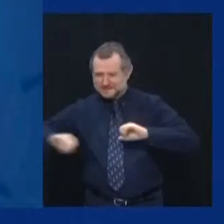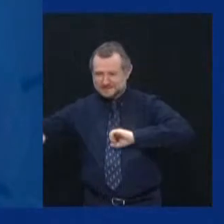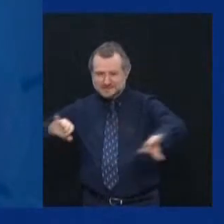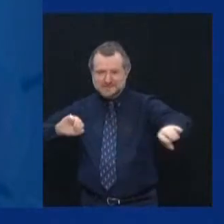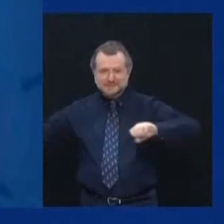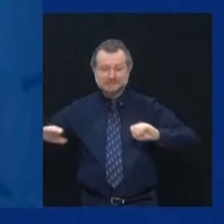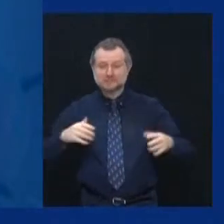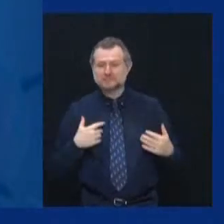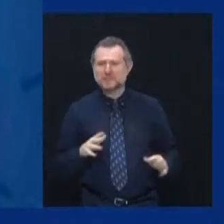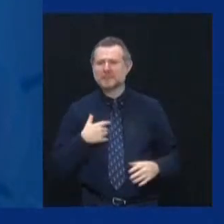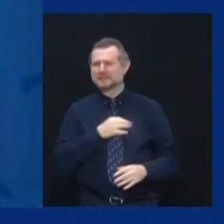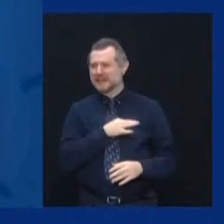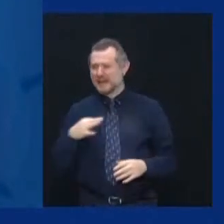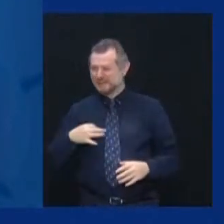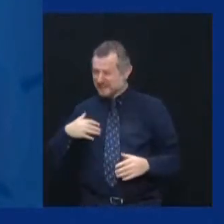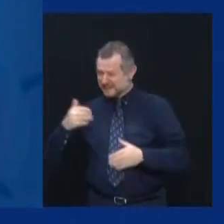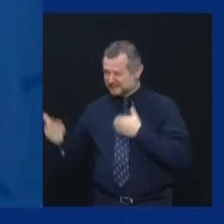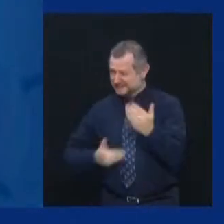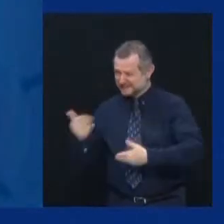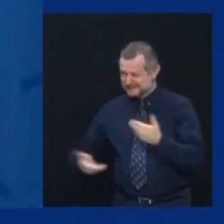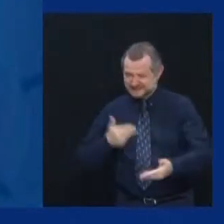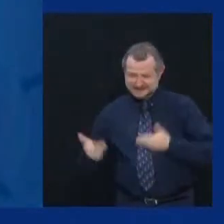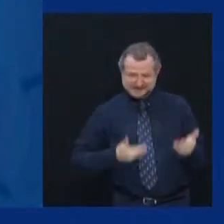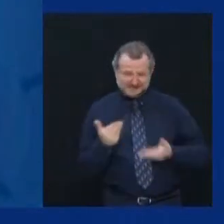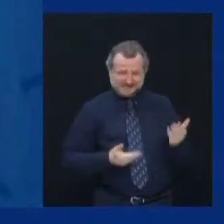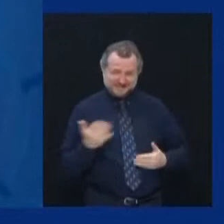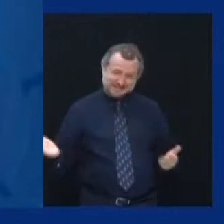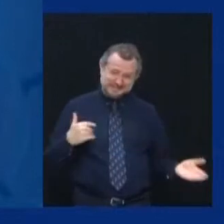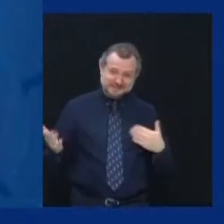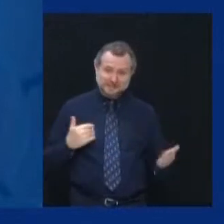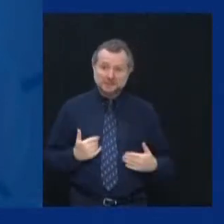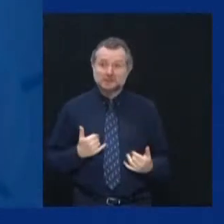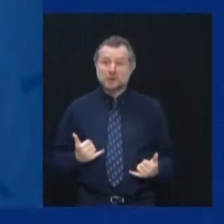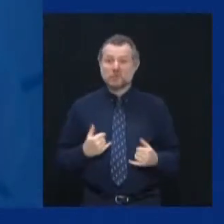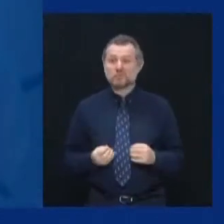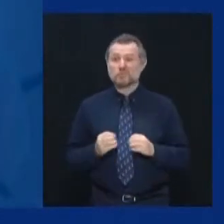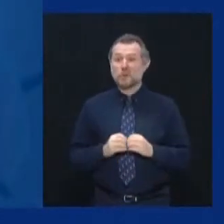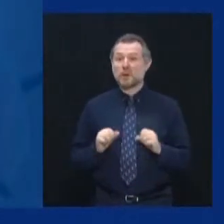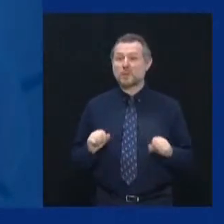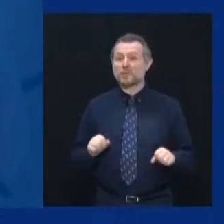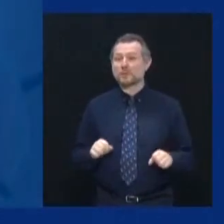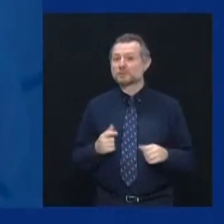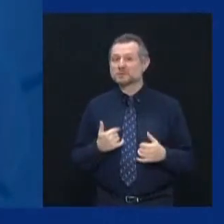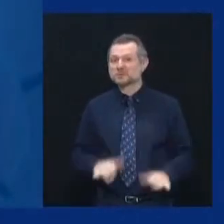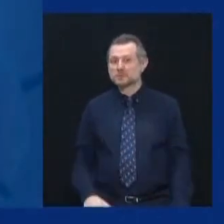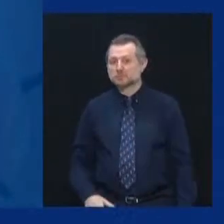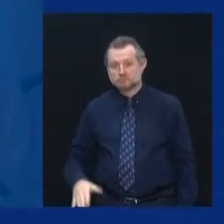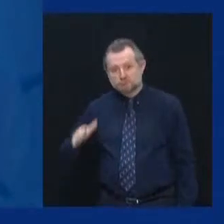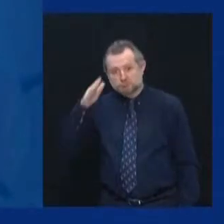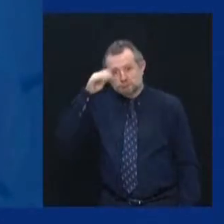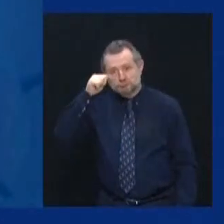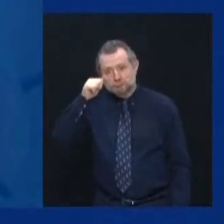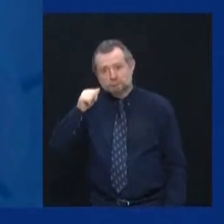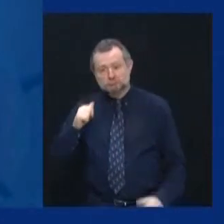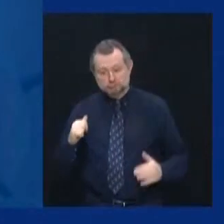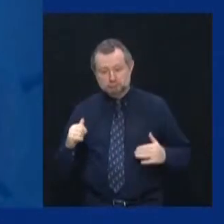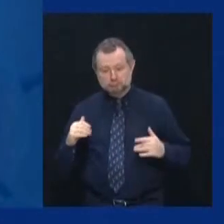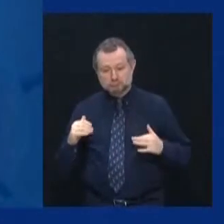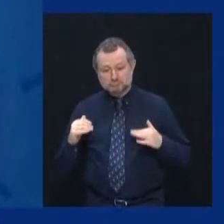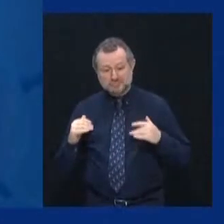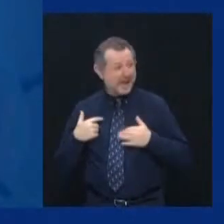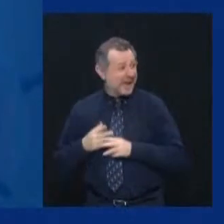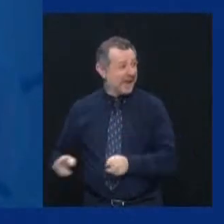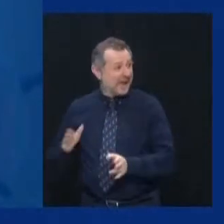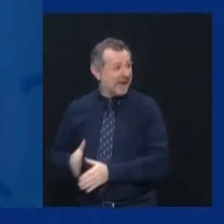additional staff. So we've increased capacity, and we're still climbing. If